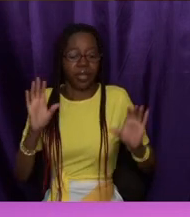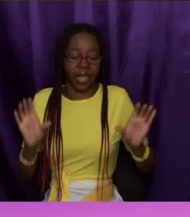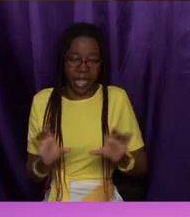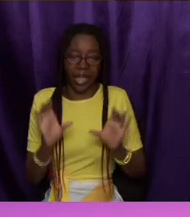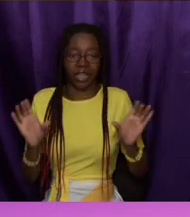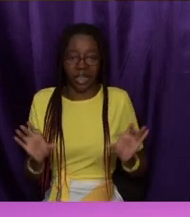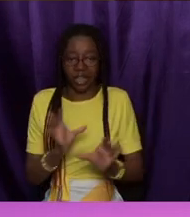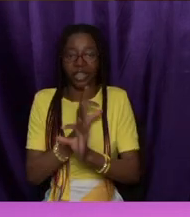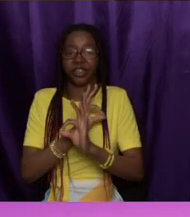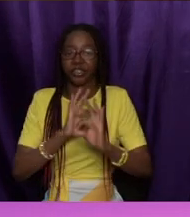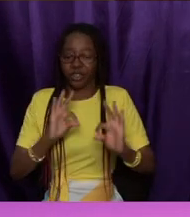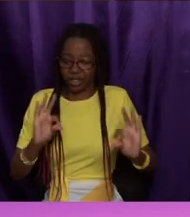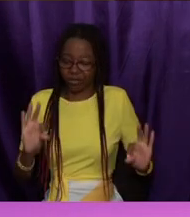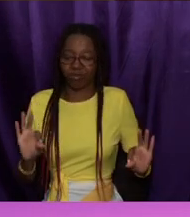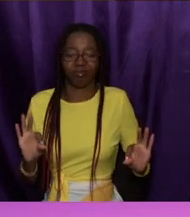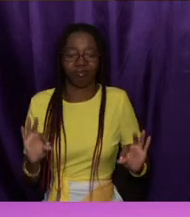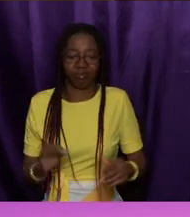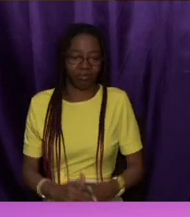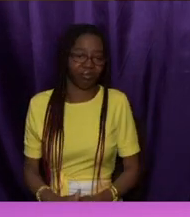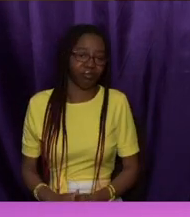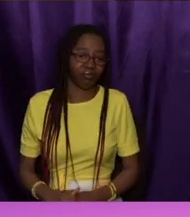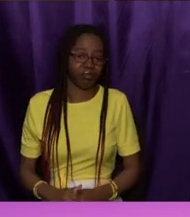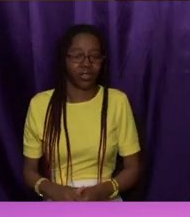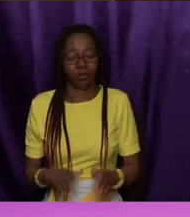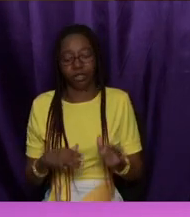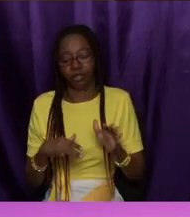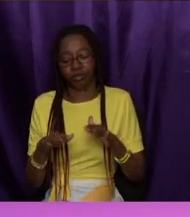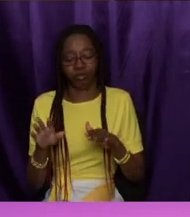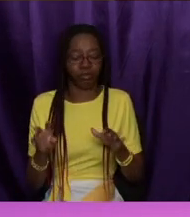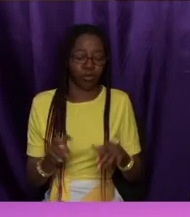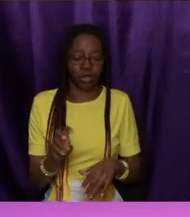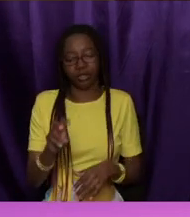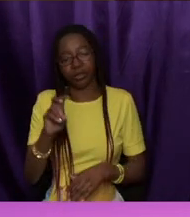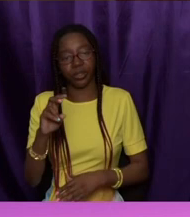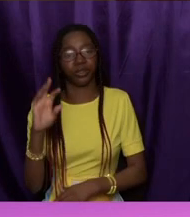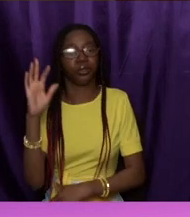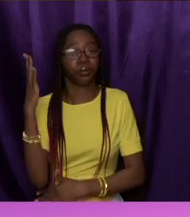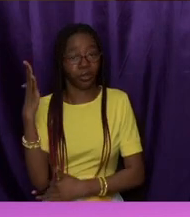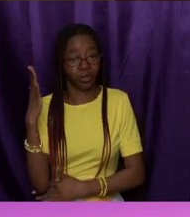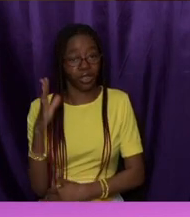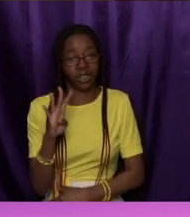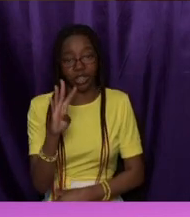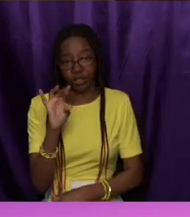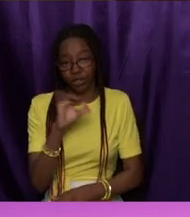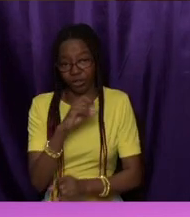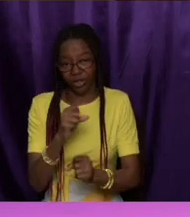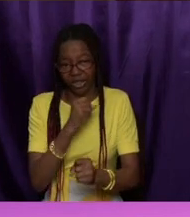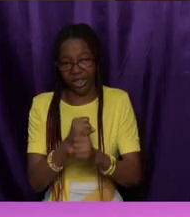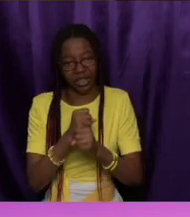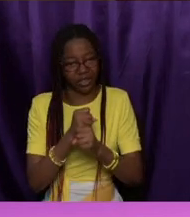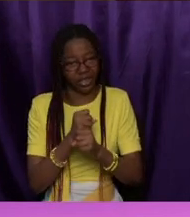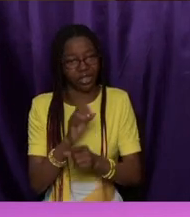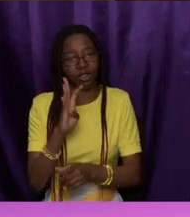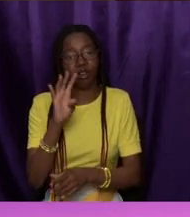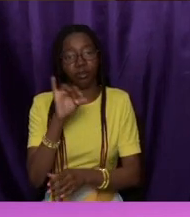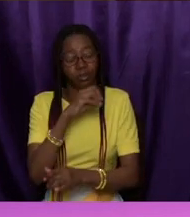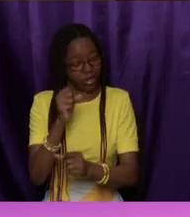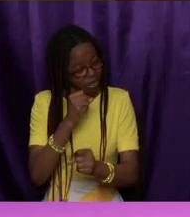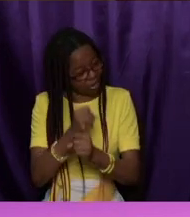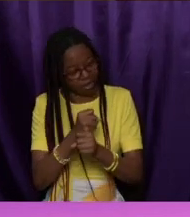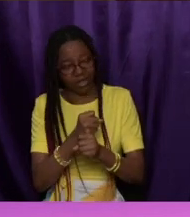free. But they've been wandering through the wilderness for 40 years. Somebody holler, 40